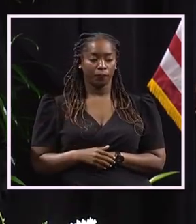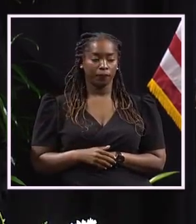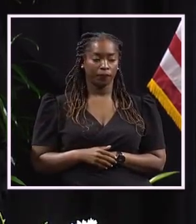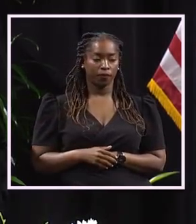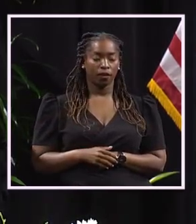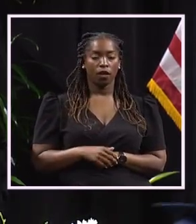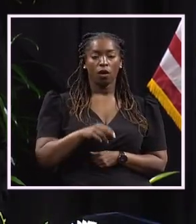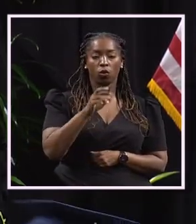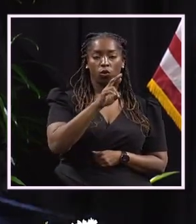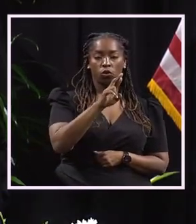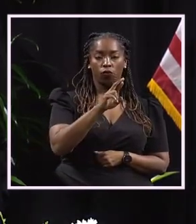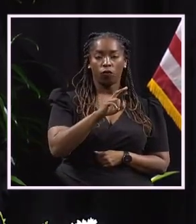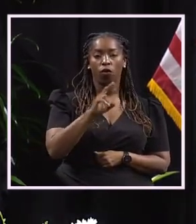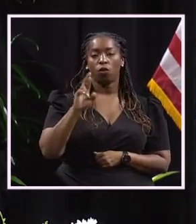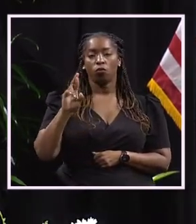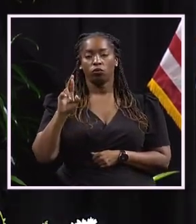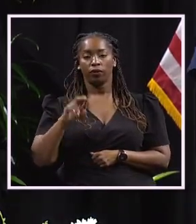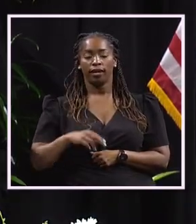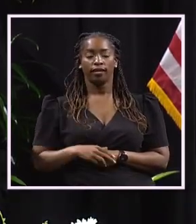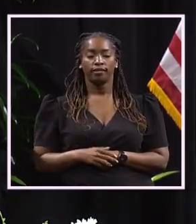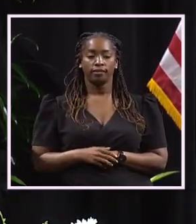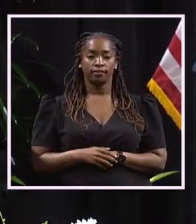Rodolfo Rodriguez.